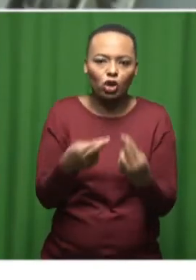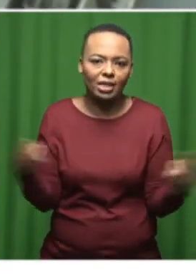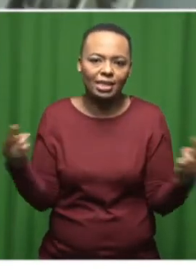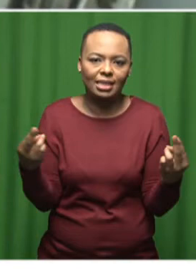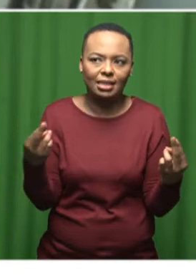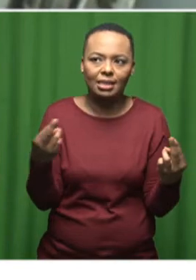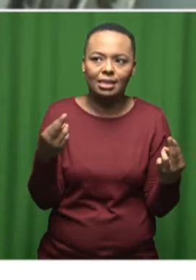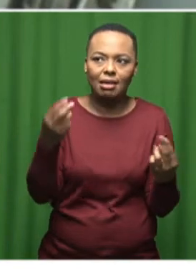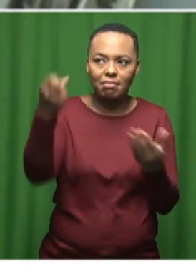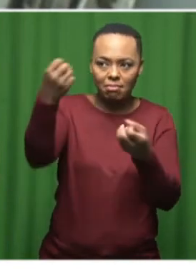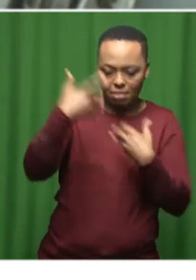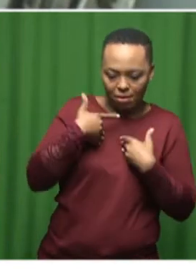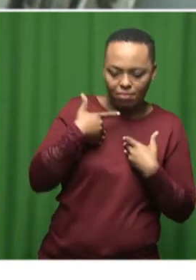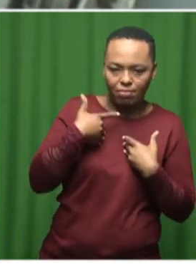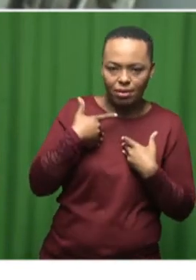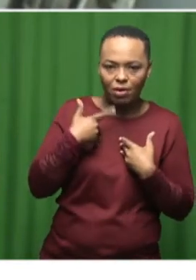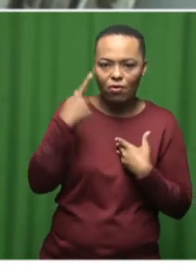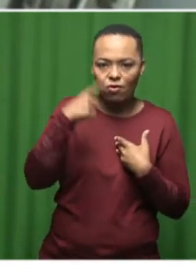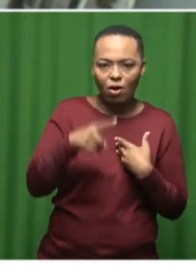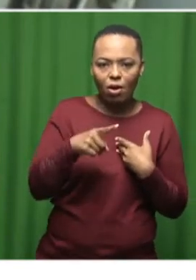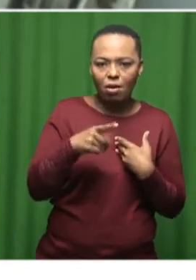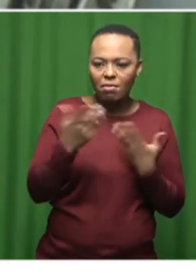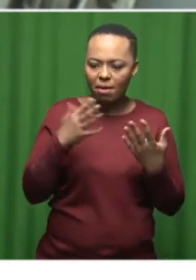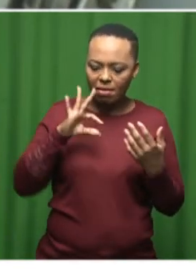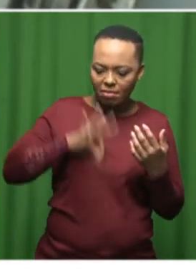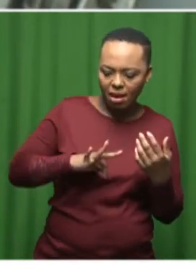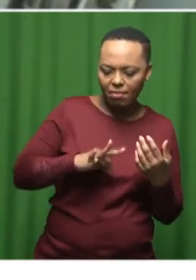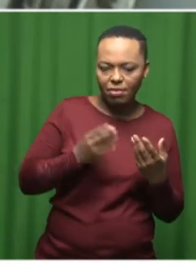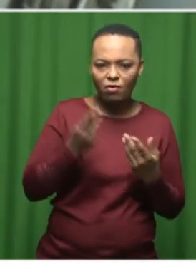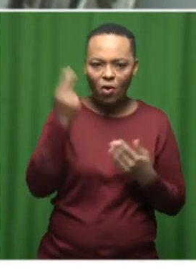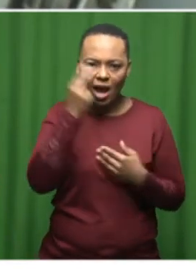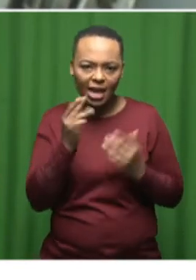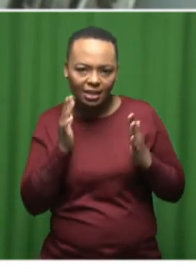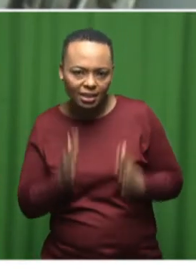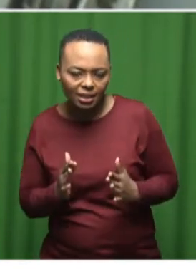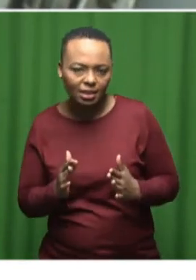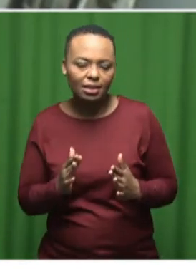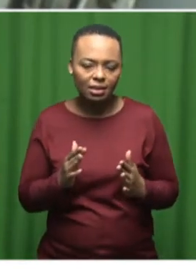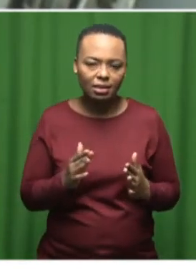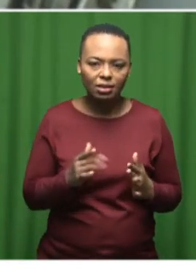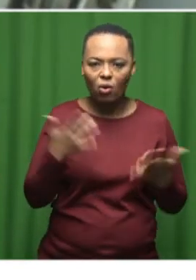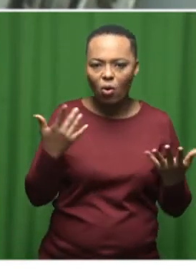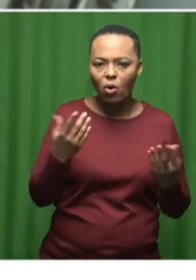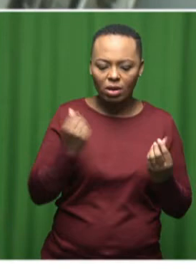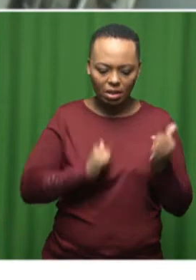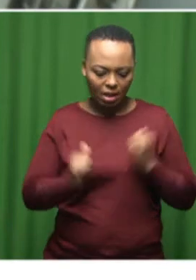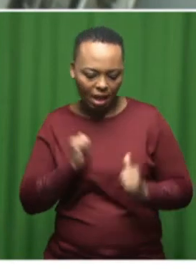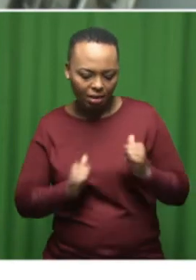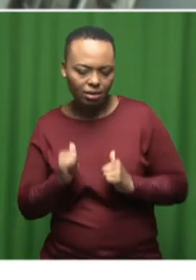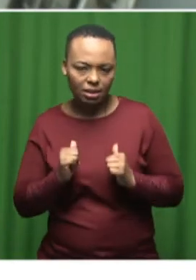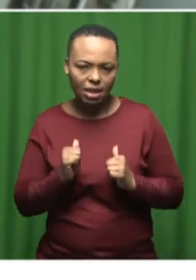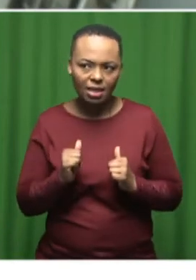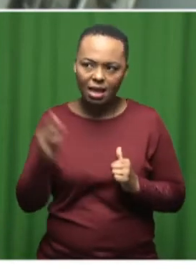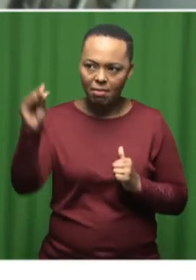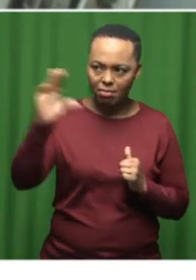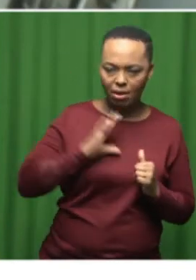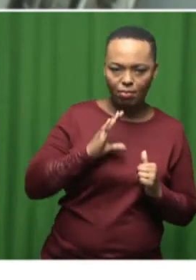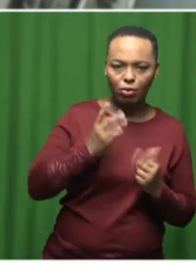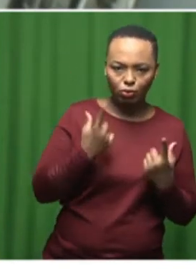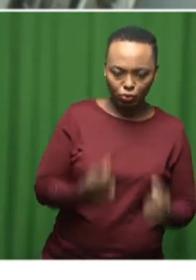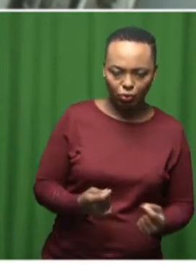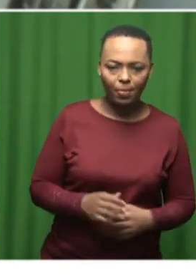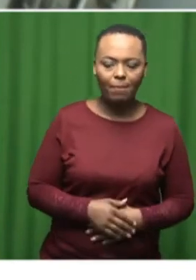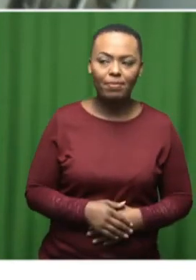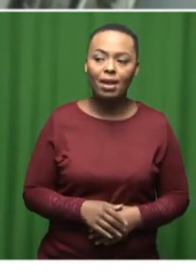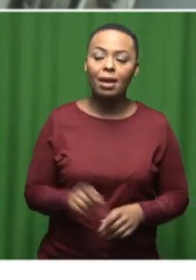giving money for specific artists, a specific piece that we're going to feature. But overall, Unmute